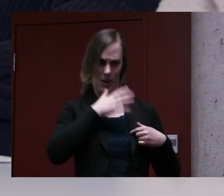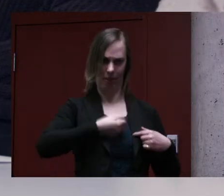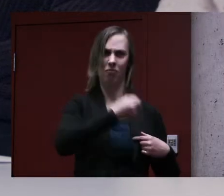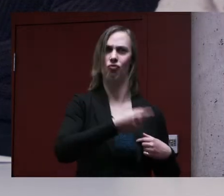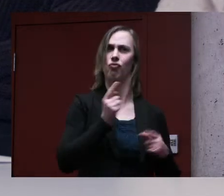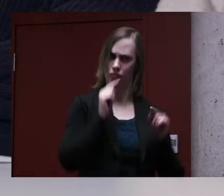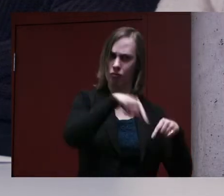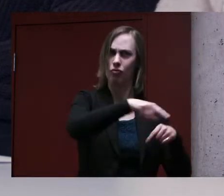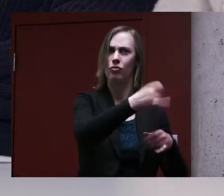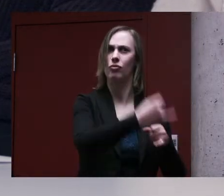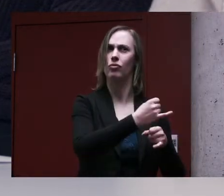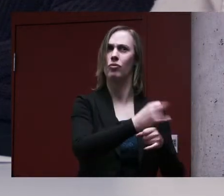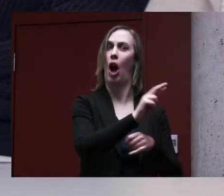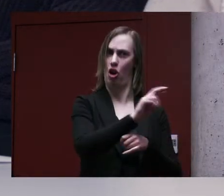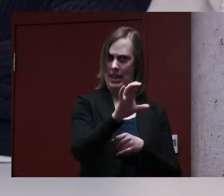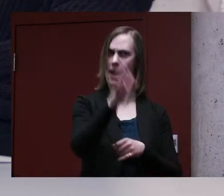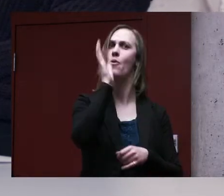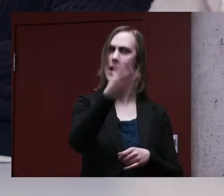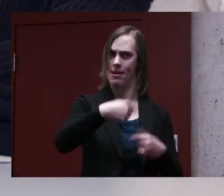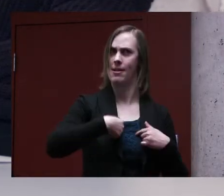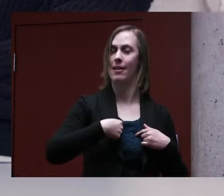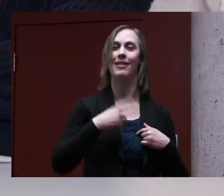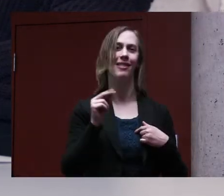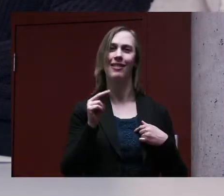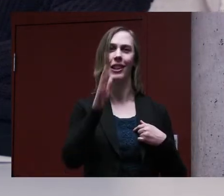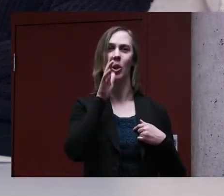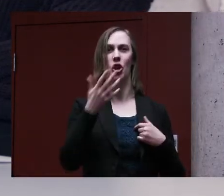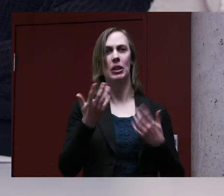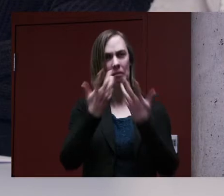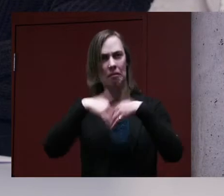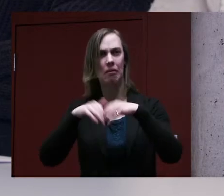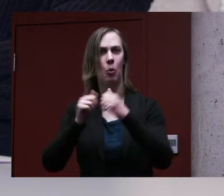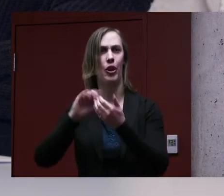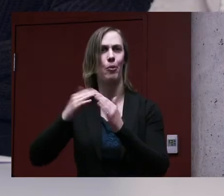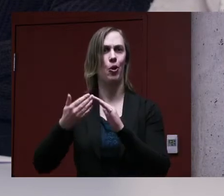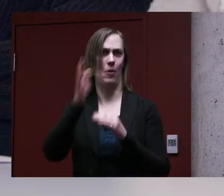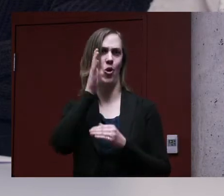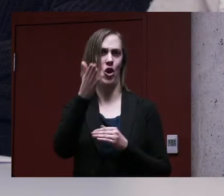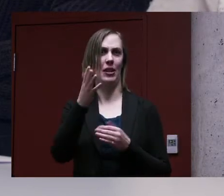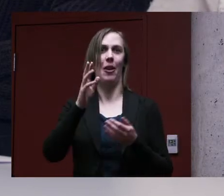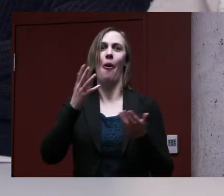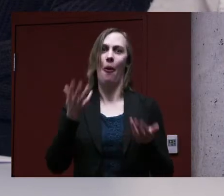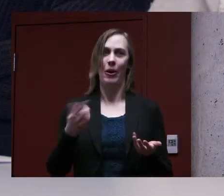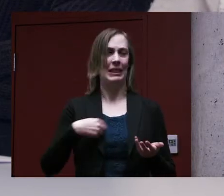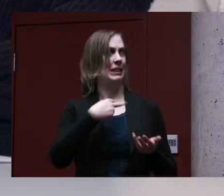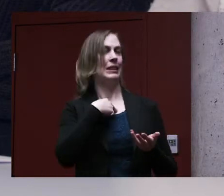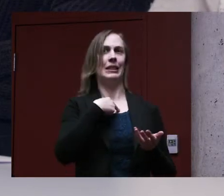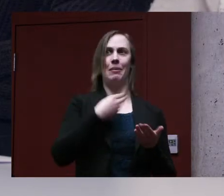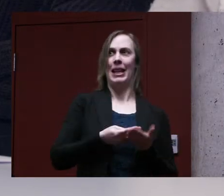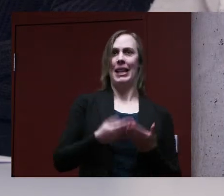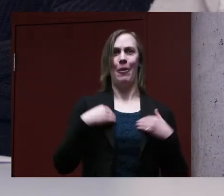the RRC in Waterville. We'd find a place in the community. So poverty really does underpin our